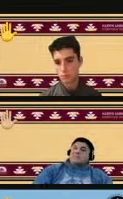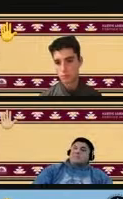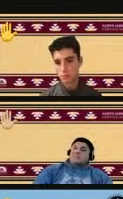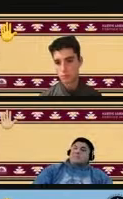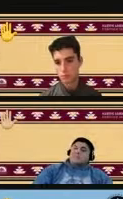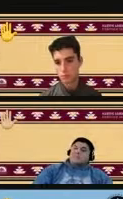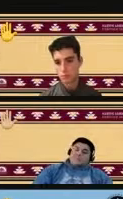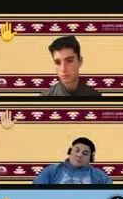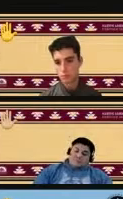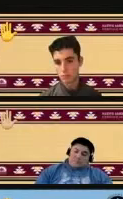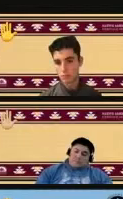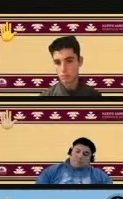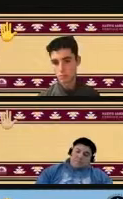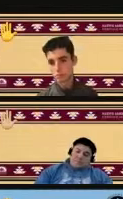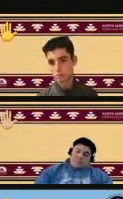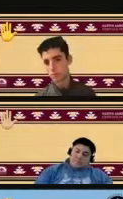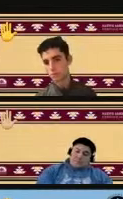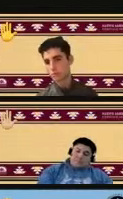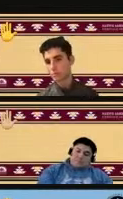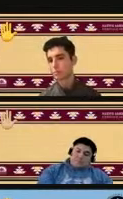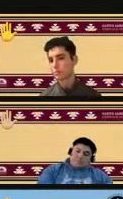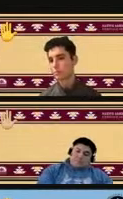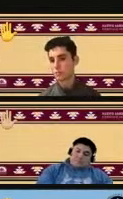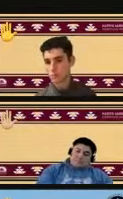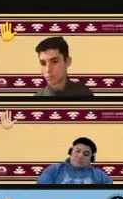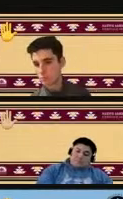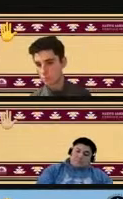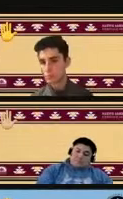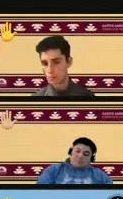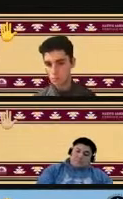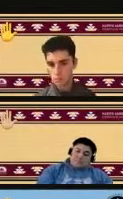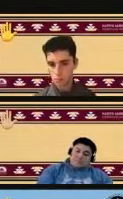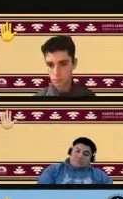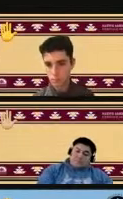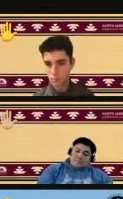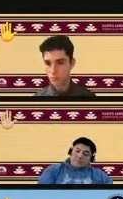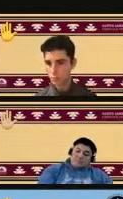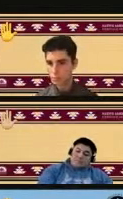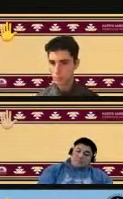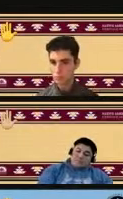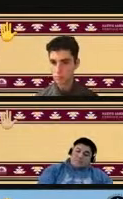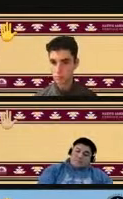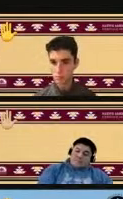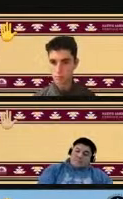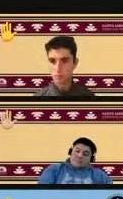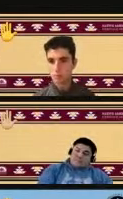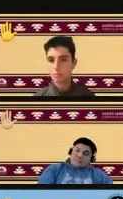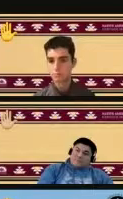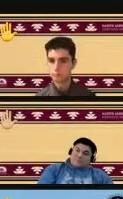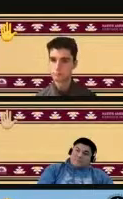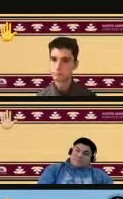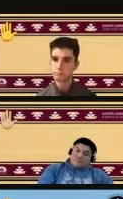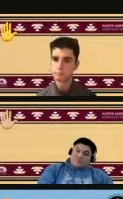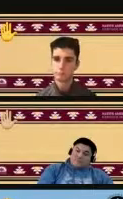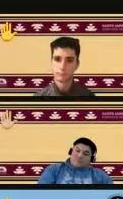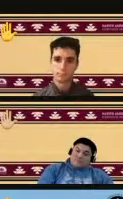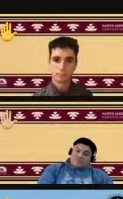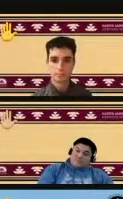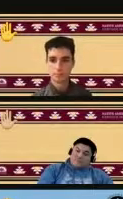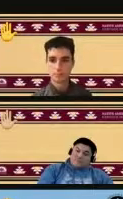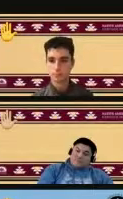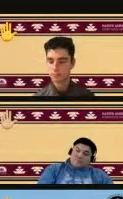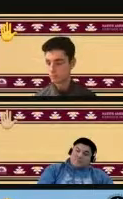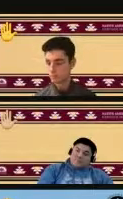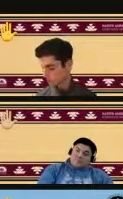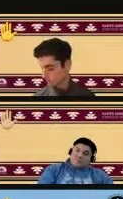be informed by the salary. I don't want to presume, nor do we want to appeal to candidates who are only looking at the dollar figure, right? That's not who we're looking